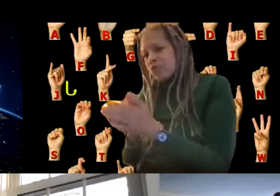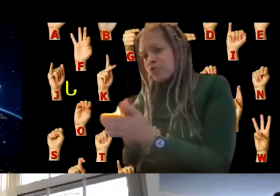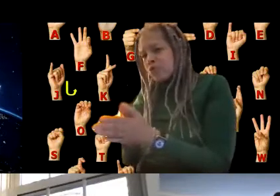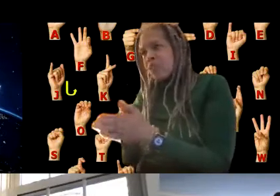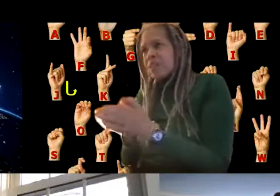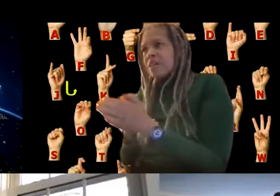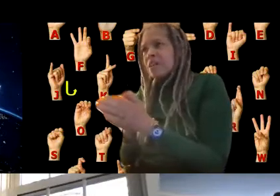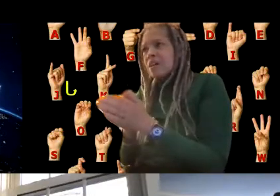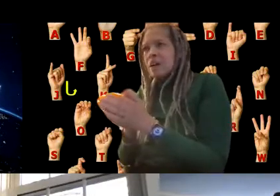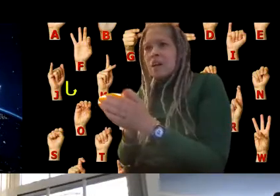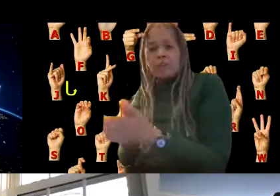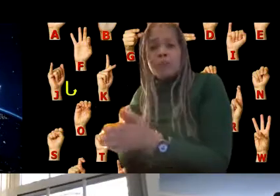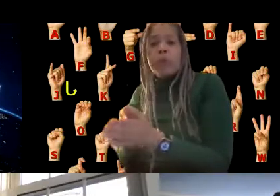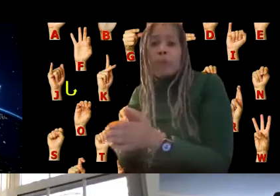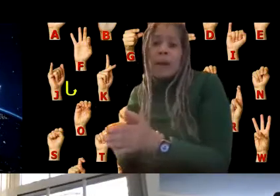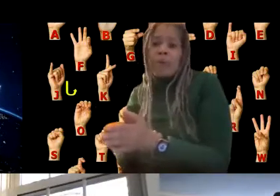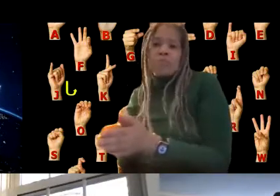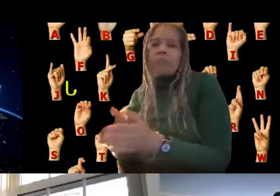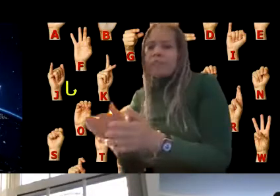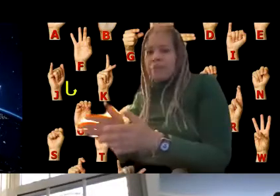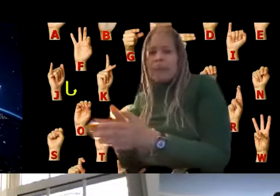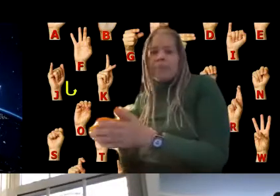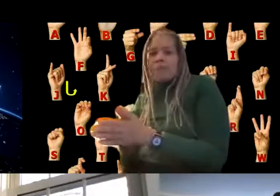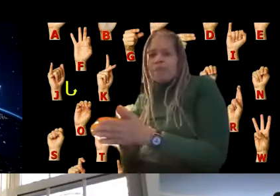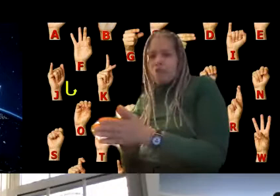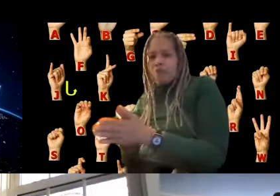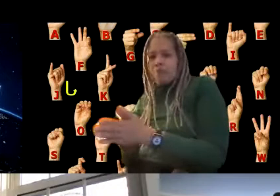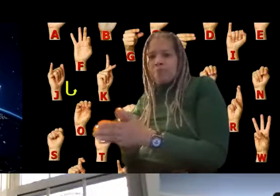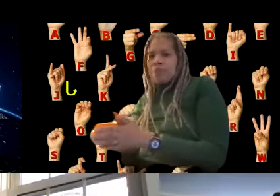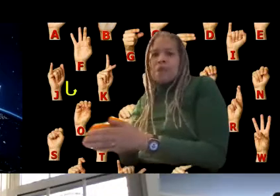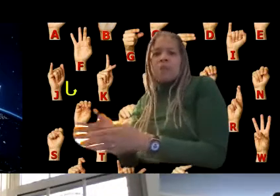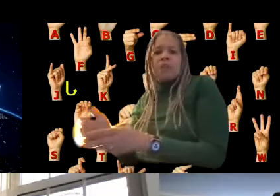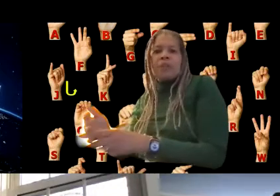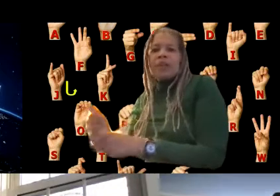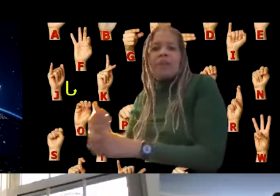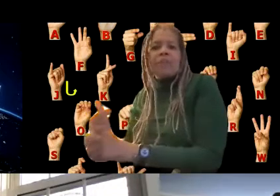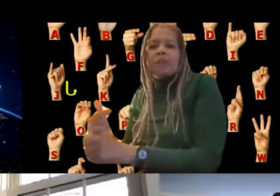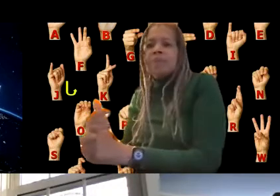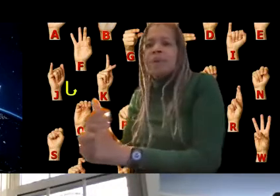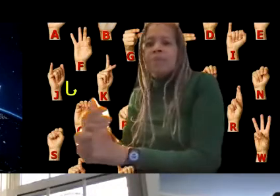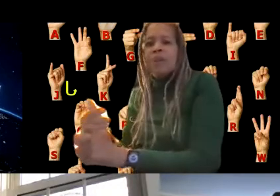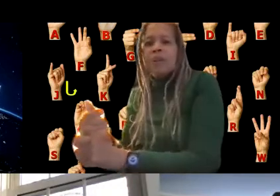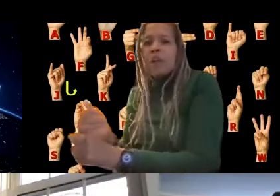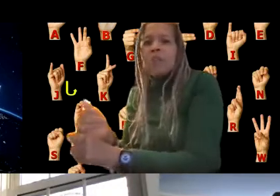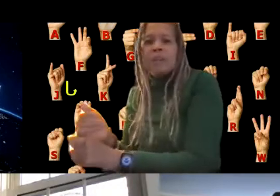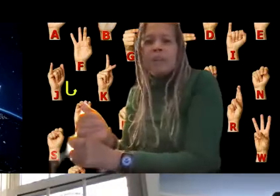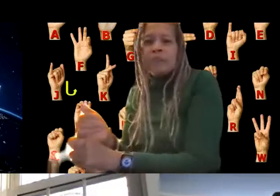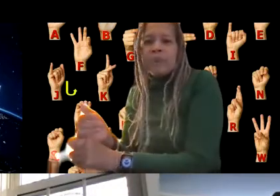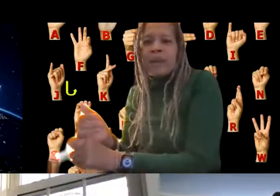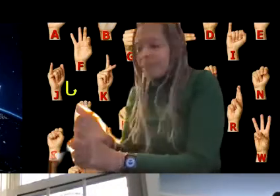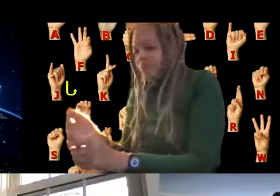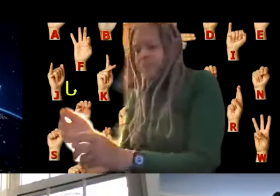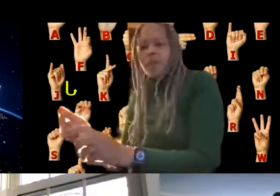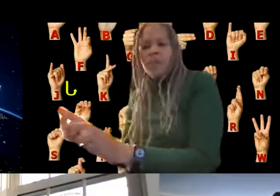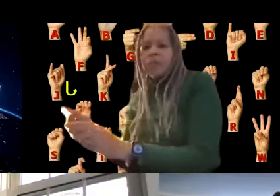were truly comfortable with power, whatever that may mean to you, we would not have the number of COVID deaths we've